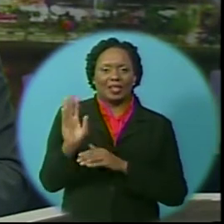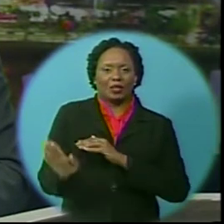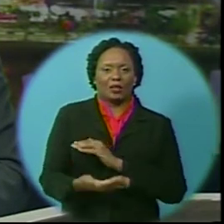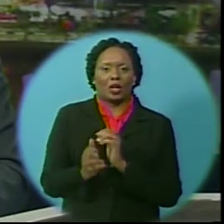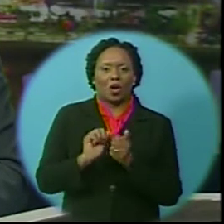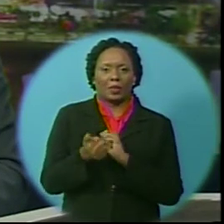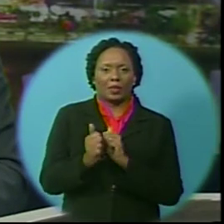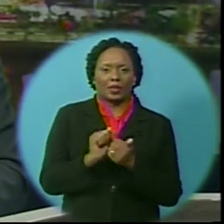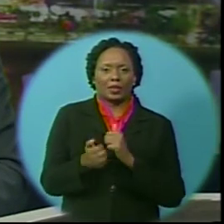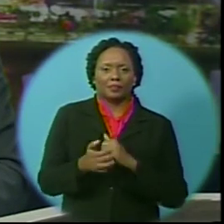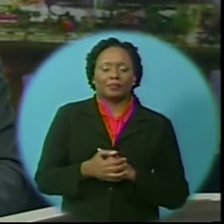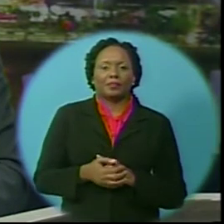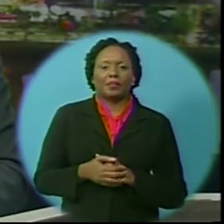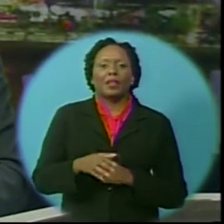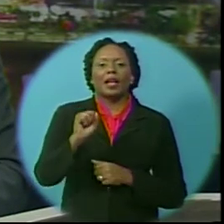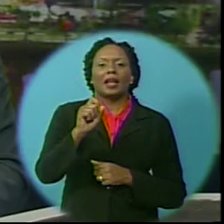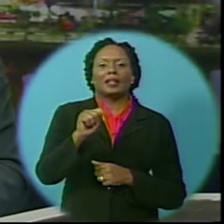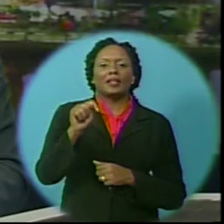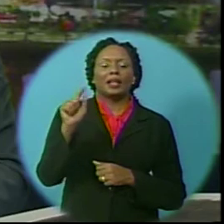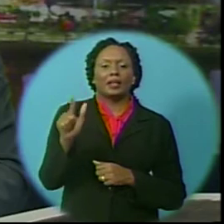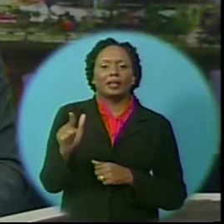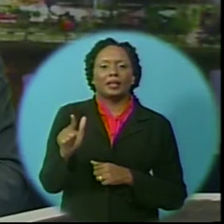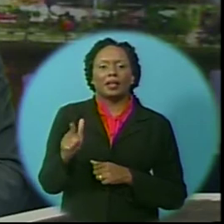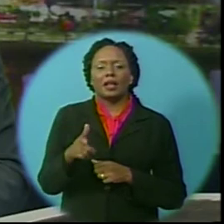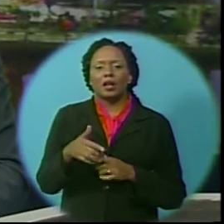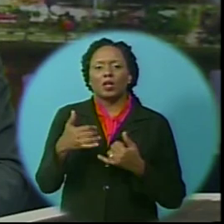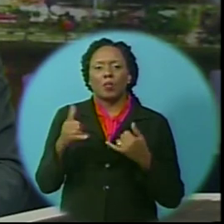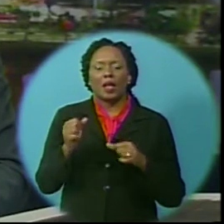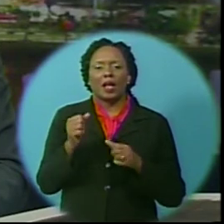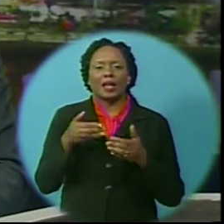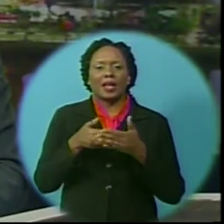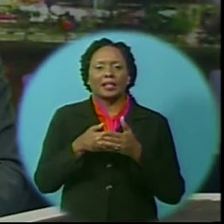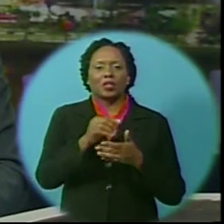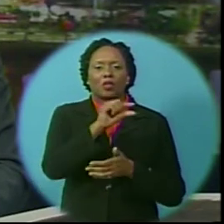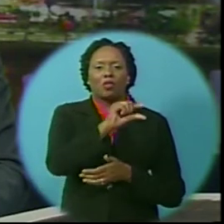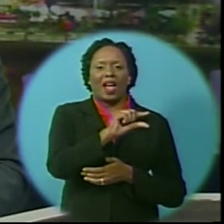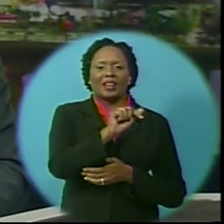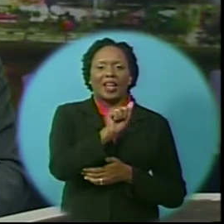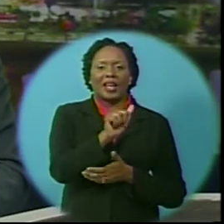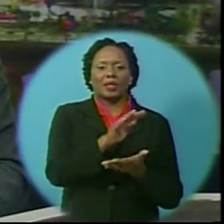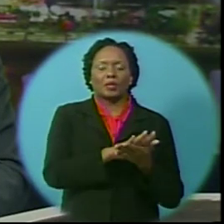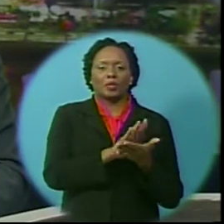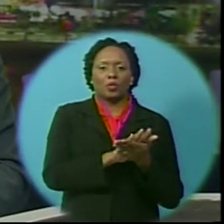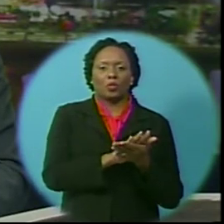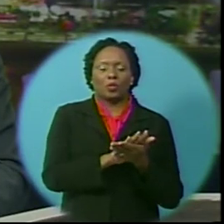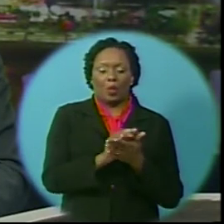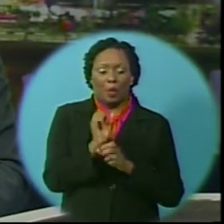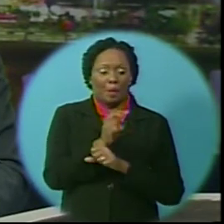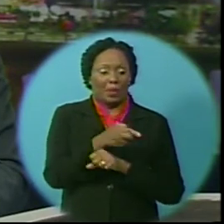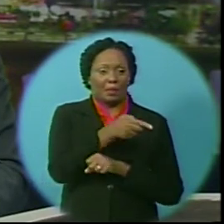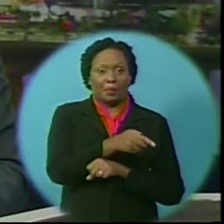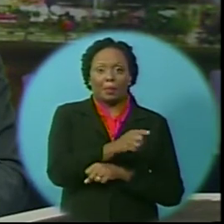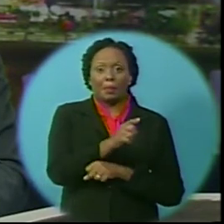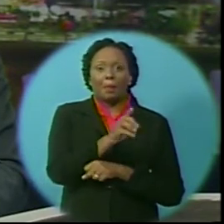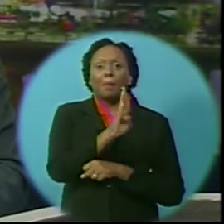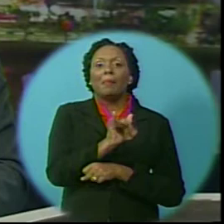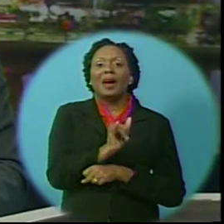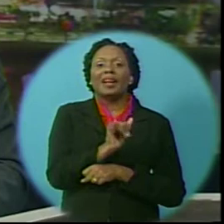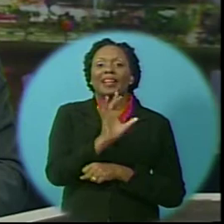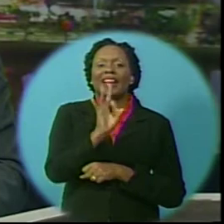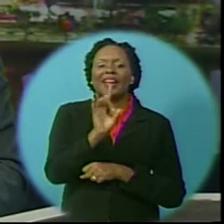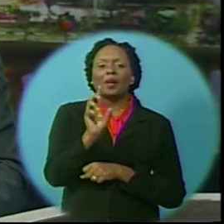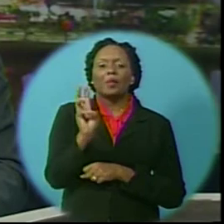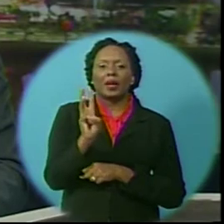at home today at Richmond Gap, St. Leonard's dismantled Grant Lee Adams Memorial by 8 wickets in their quarter-final match. They